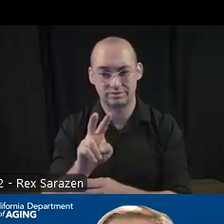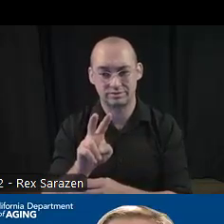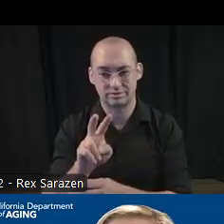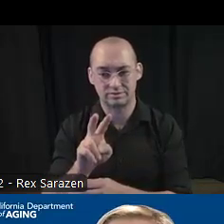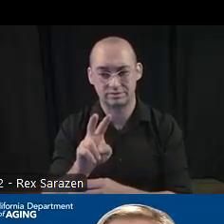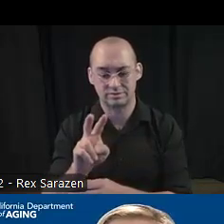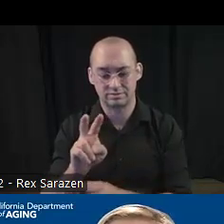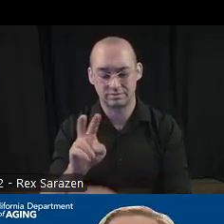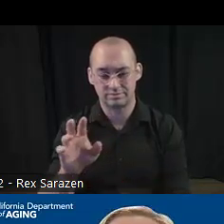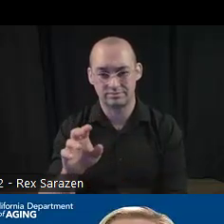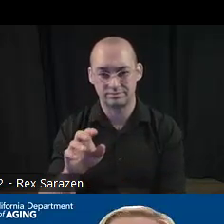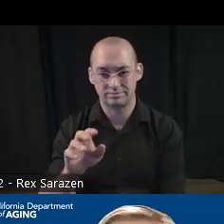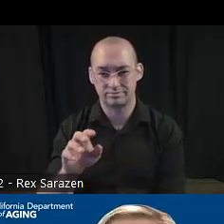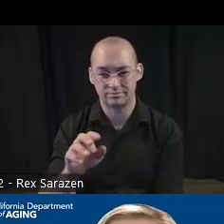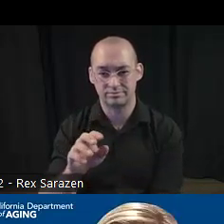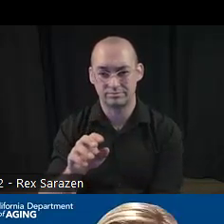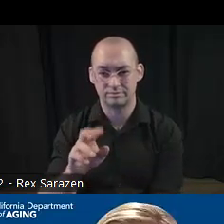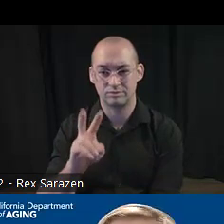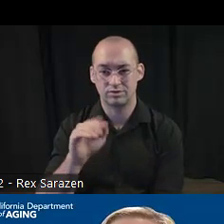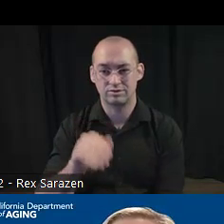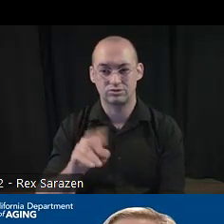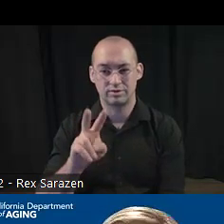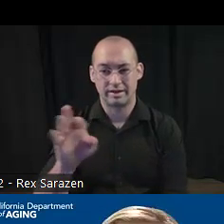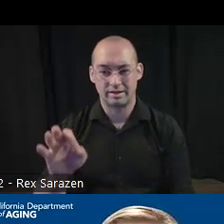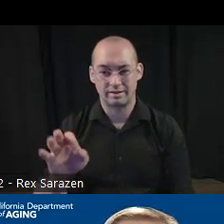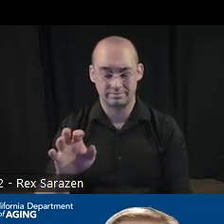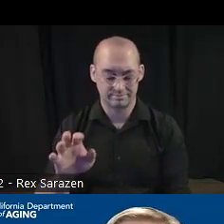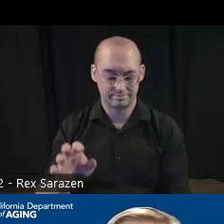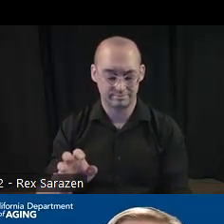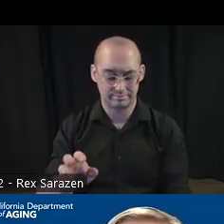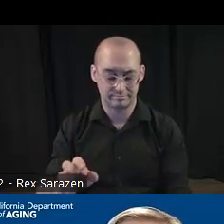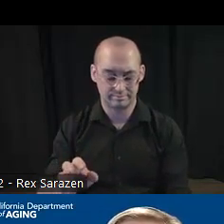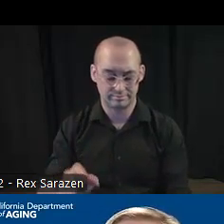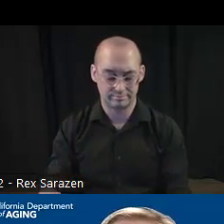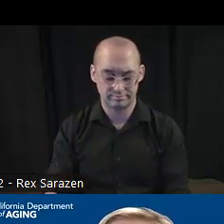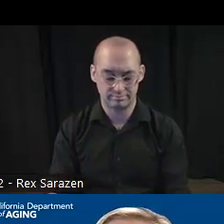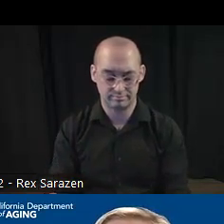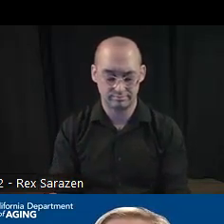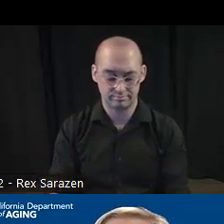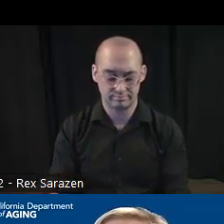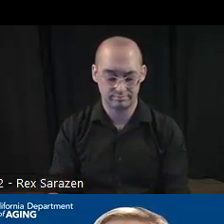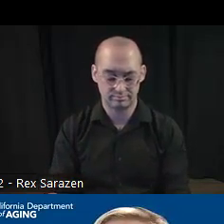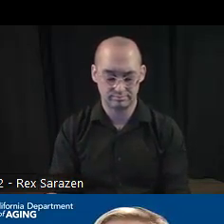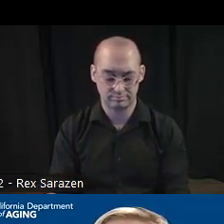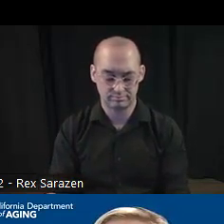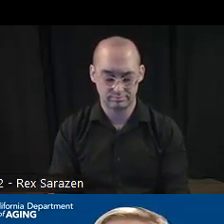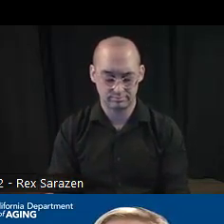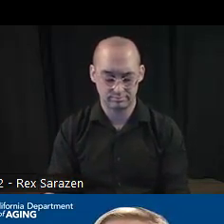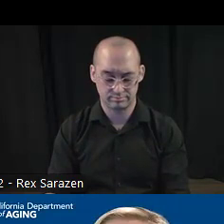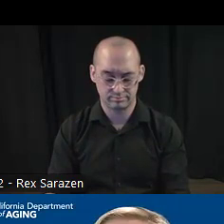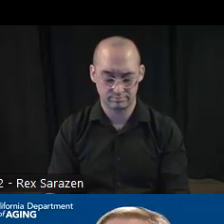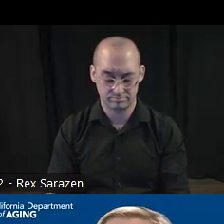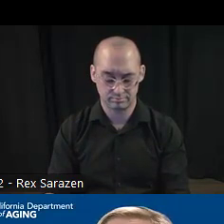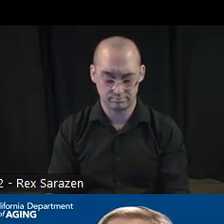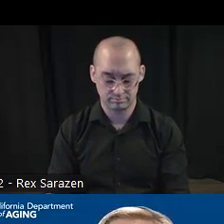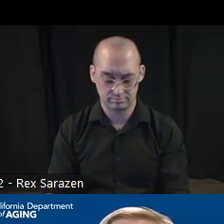2020, October 1st of 2029, when our next 4-year state plan is published. And we